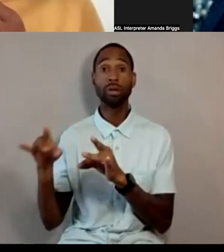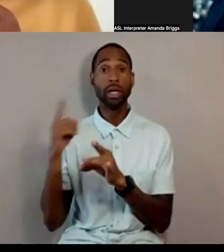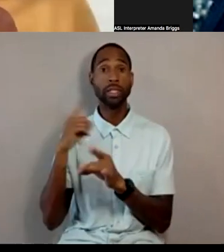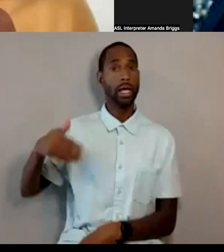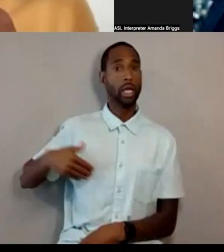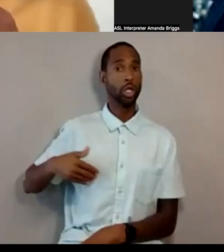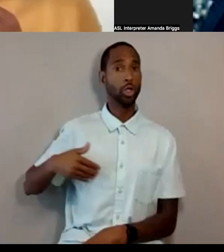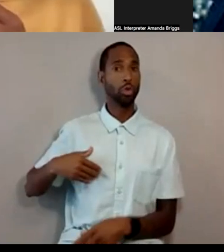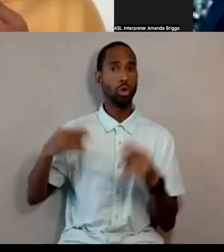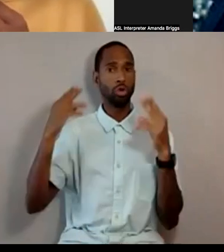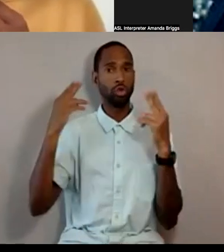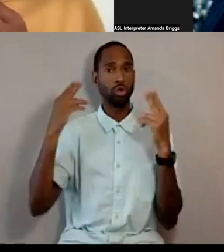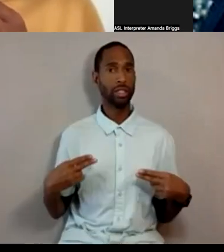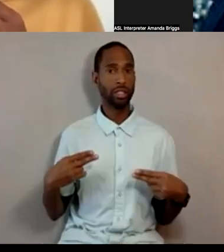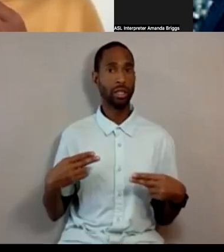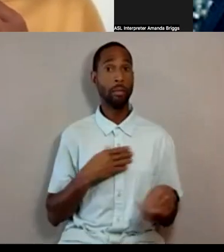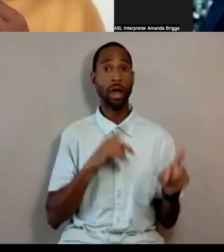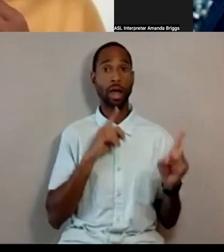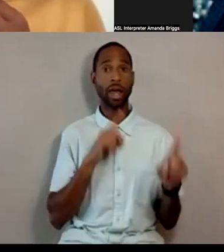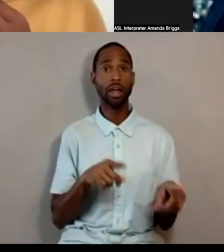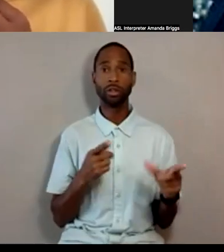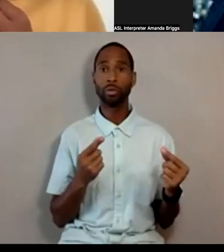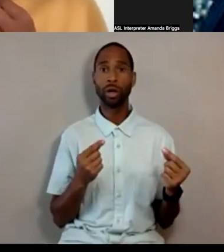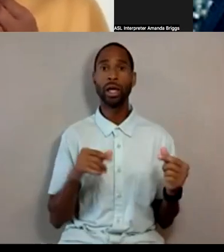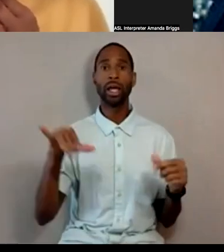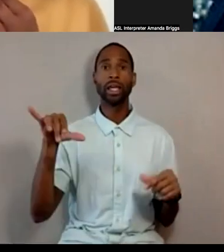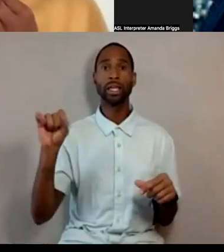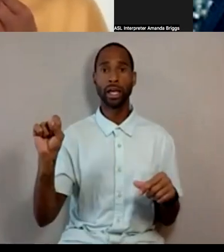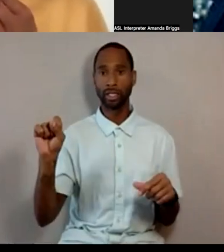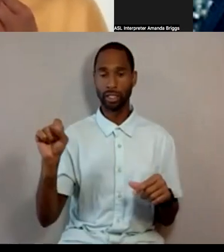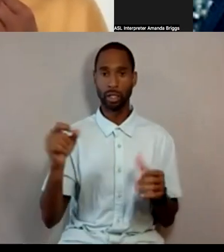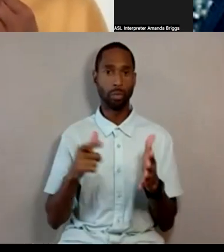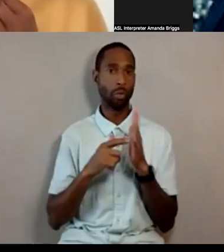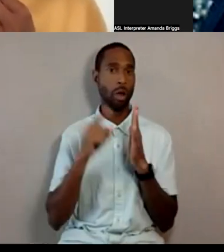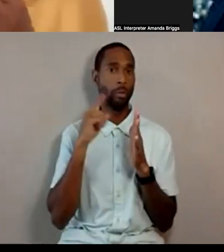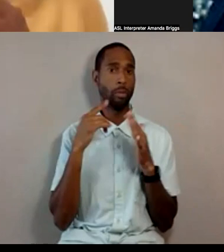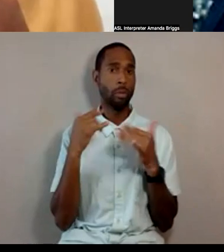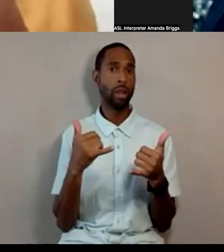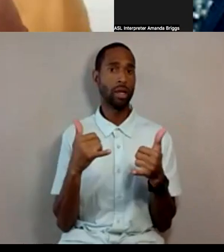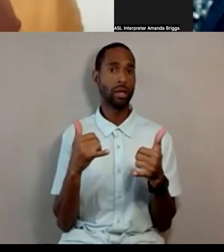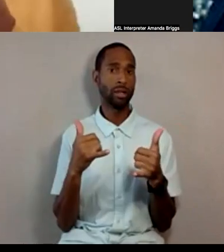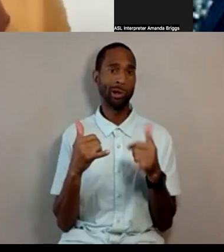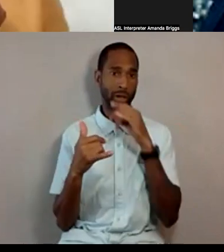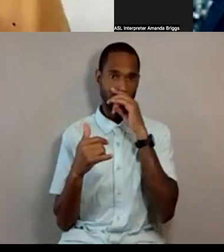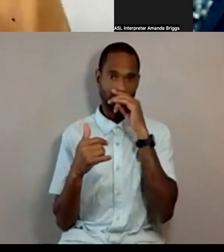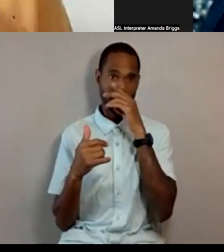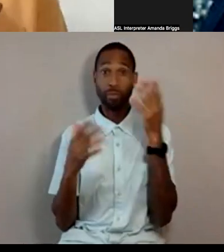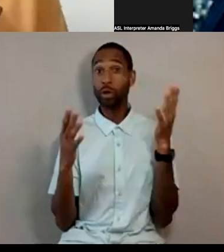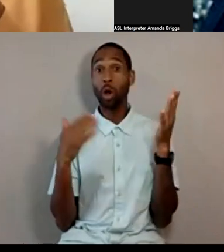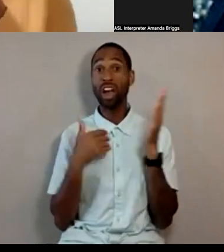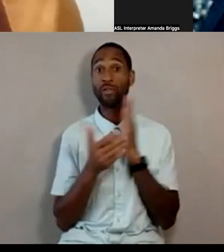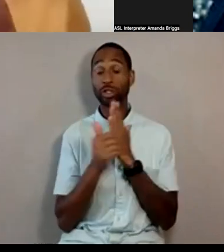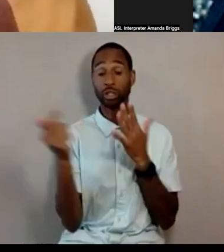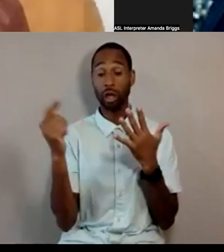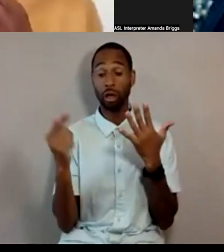intentional beings? My answer is going to be, yes, it is a requirement for play. And you already have skills. It's